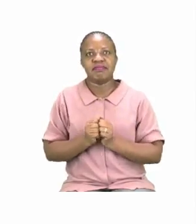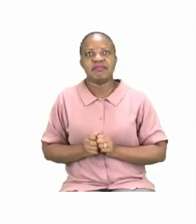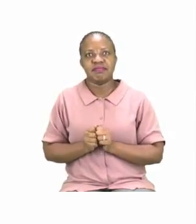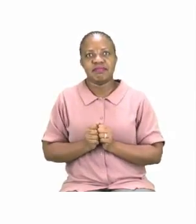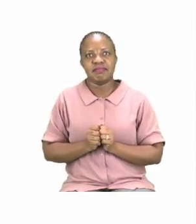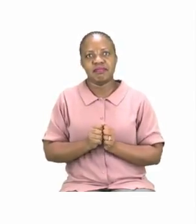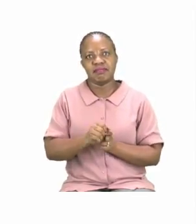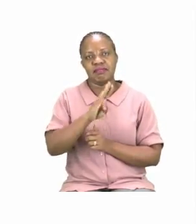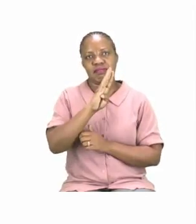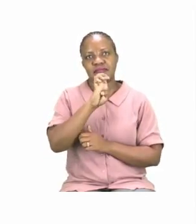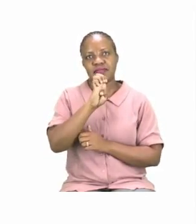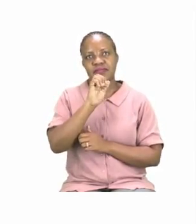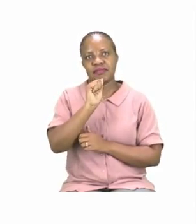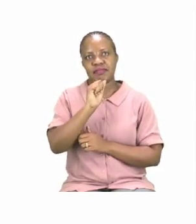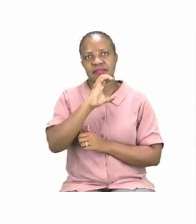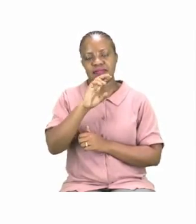Beach,